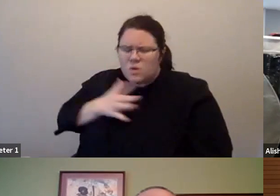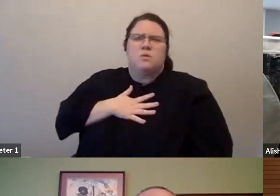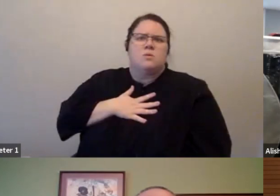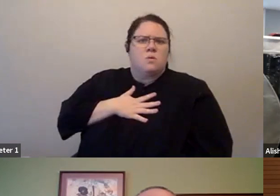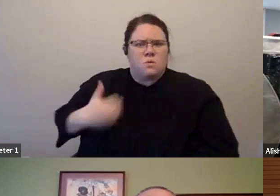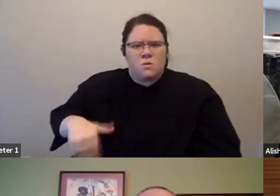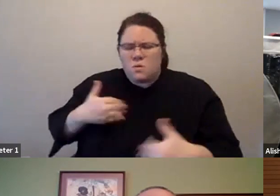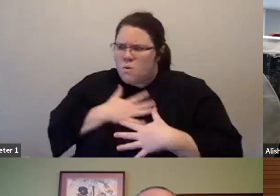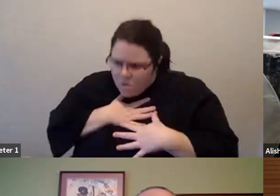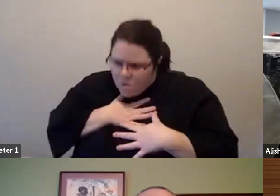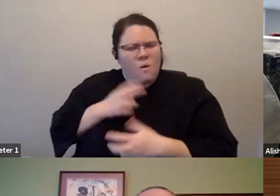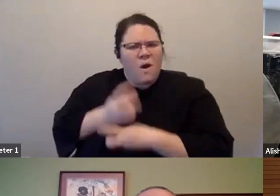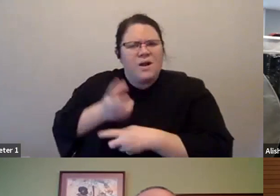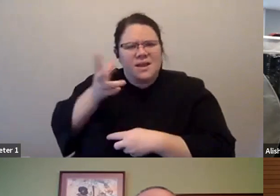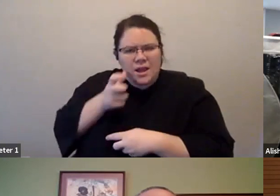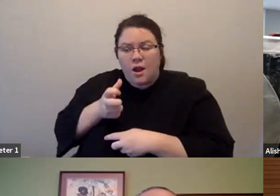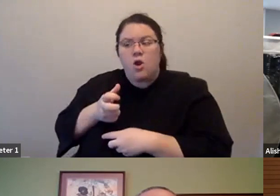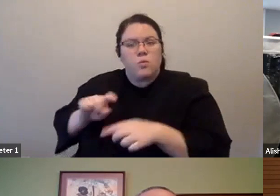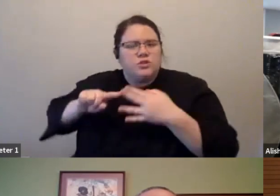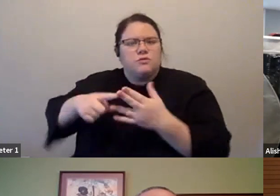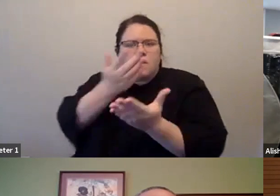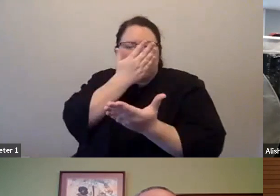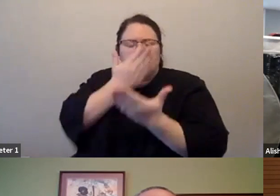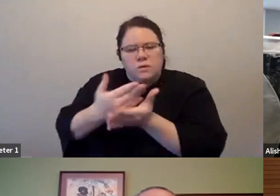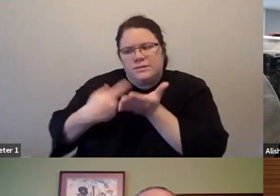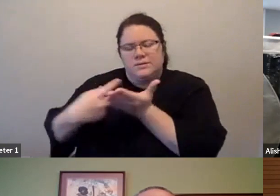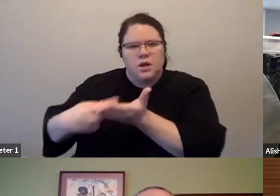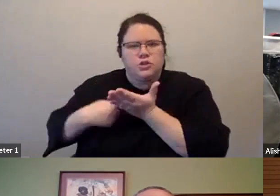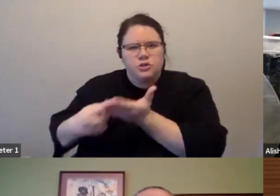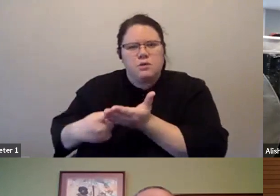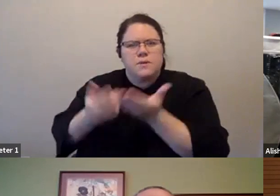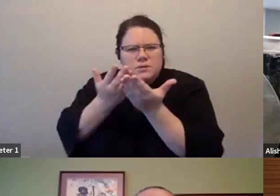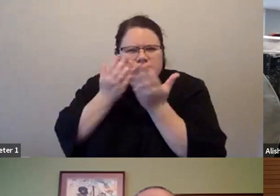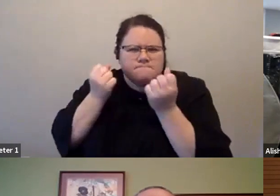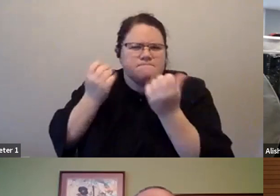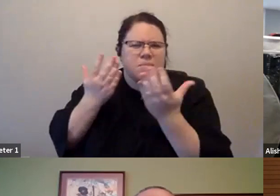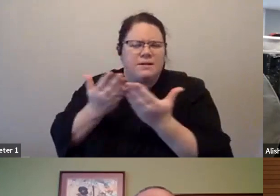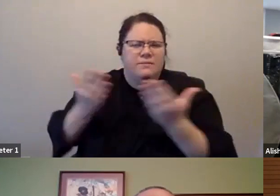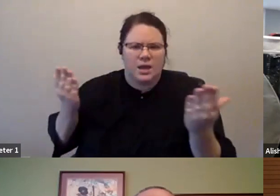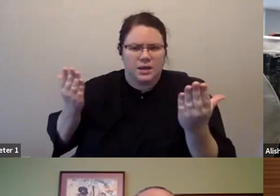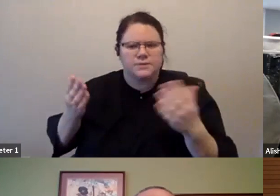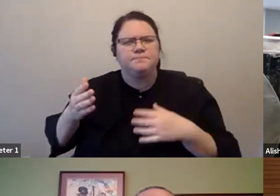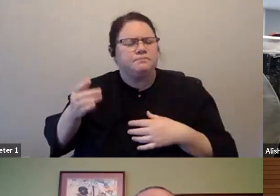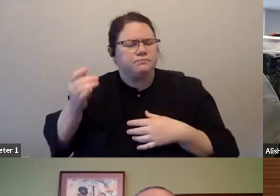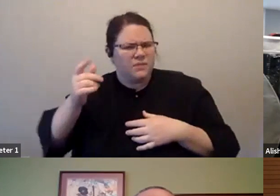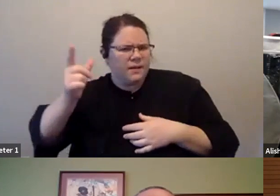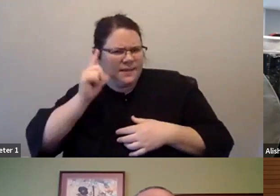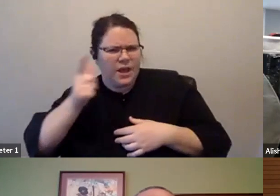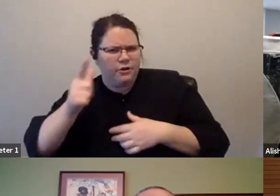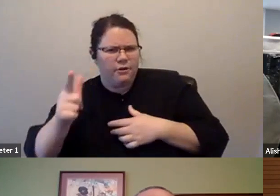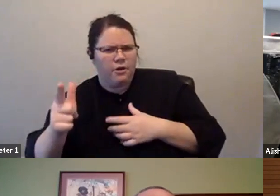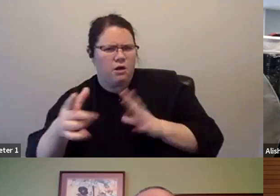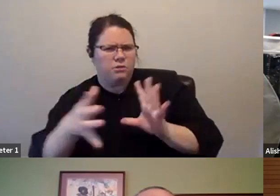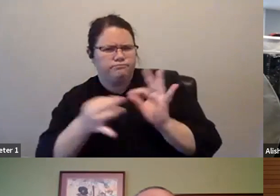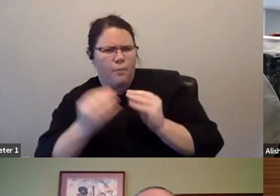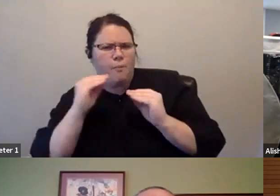engage in conversations. And there's some wonderful things that we are doing in that regard. And later on, if I have the opportunity, I'll share, but I certainly want to yield